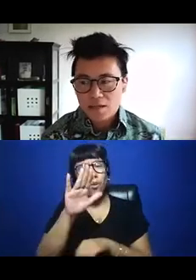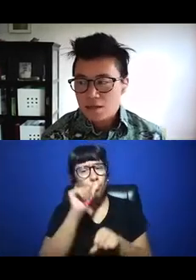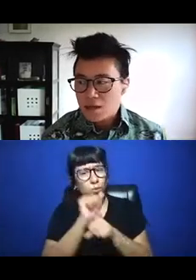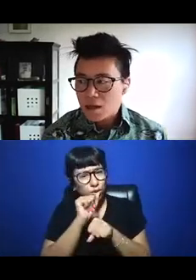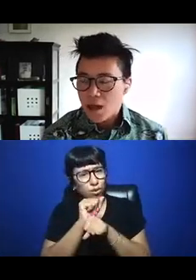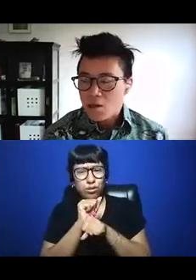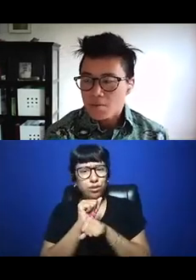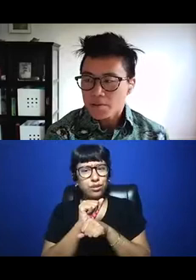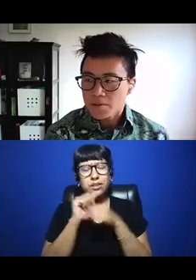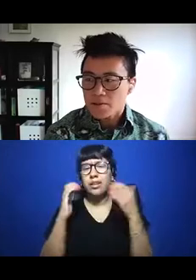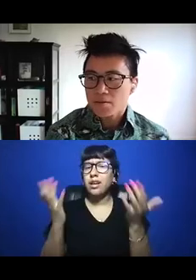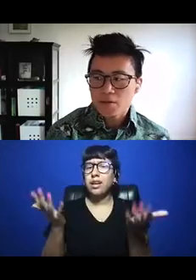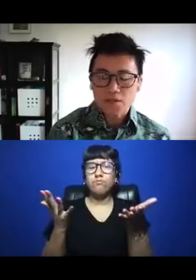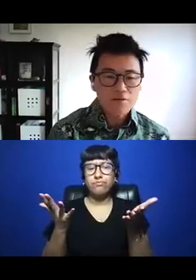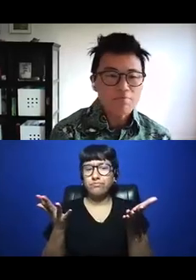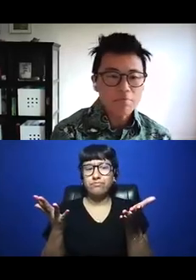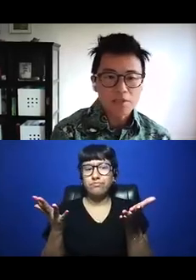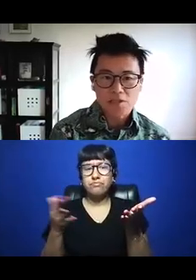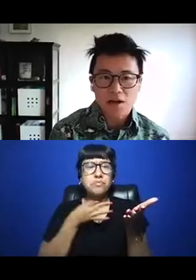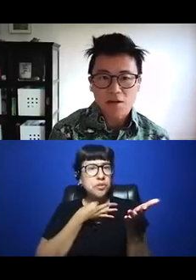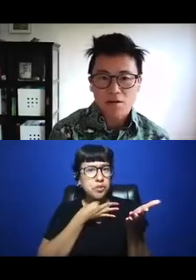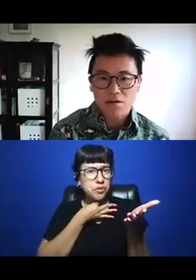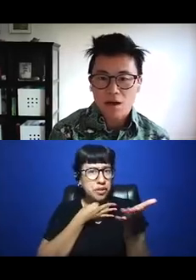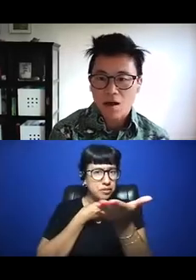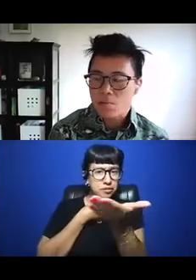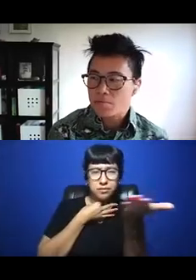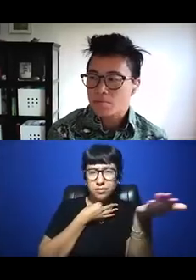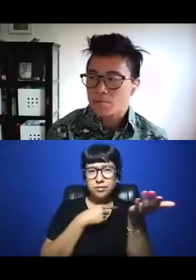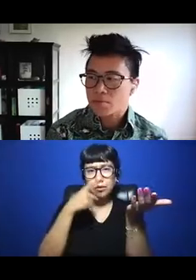And I'm curious if people can share